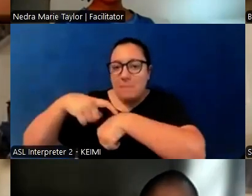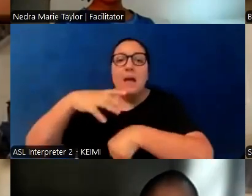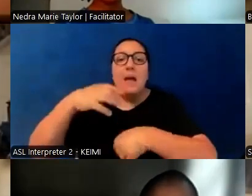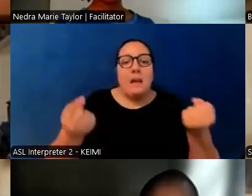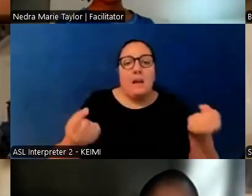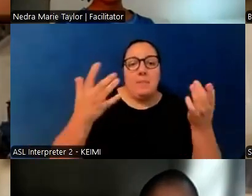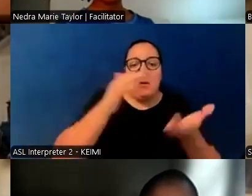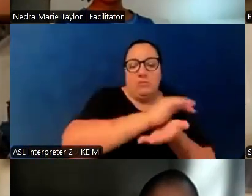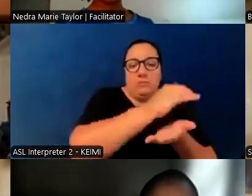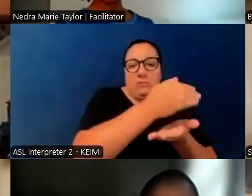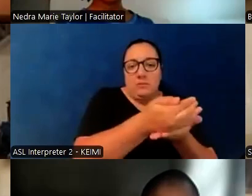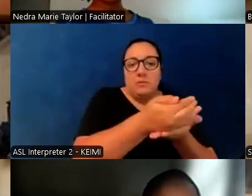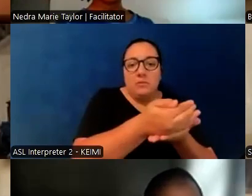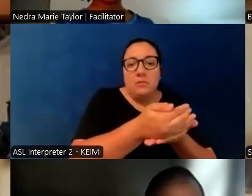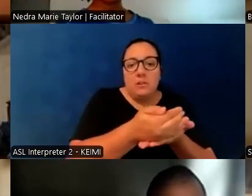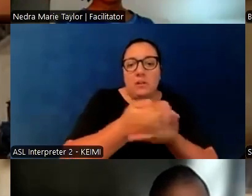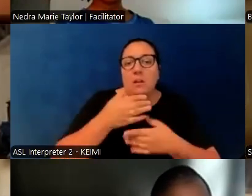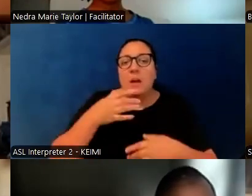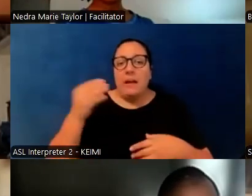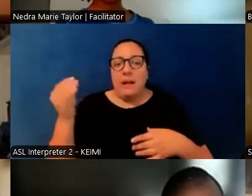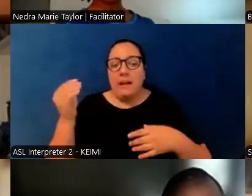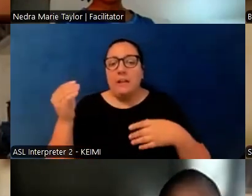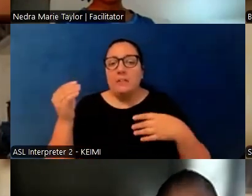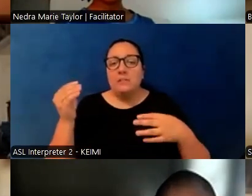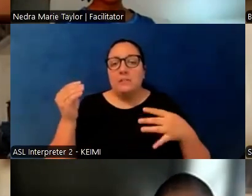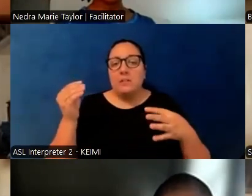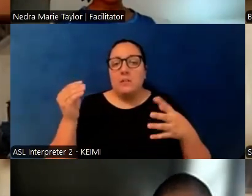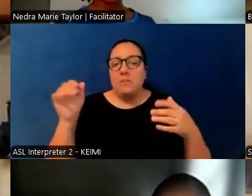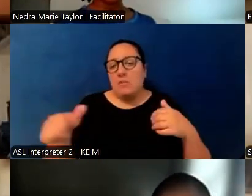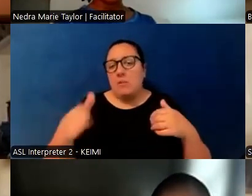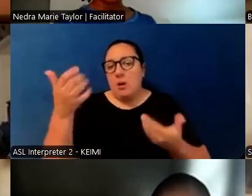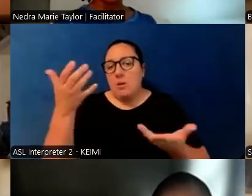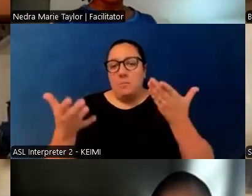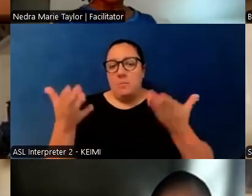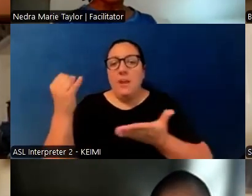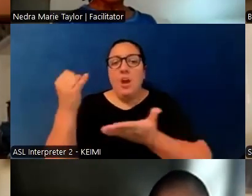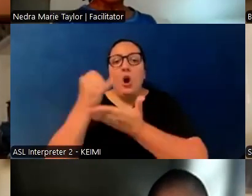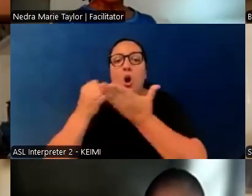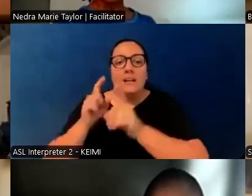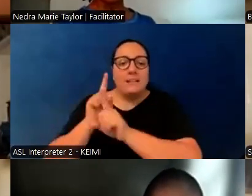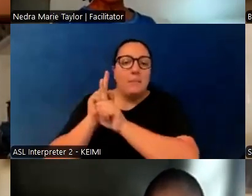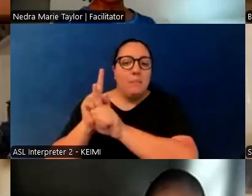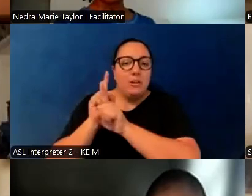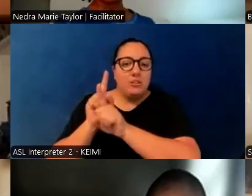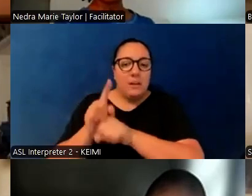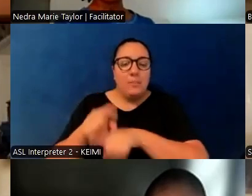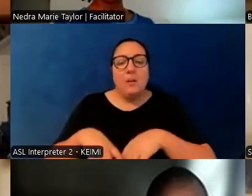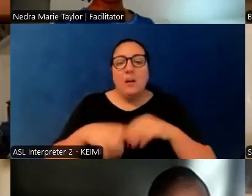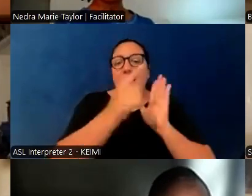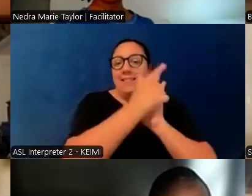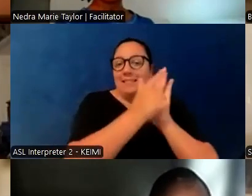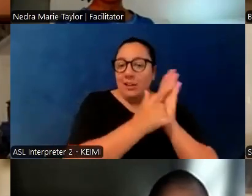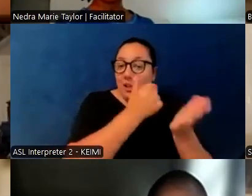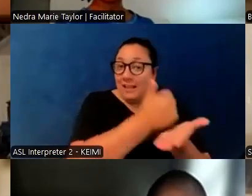And other saving, other thing that we can add can be artist mentorship, legal help, and a